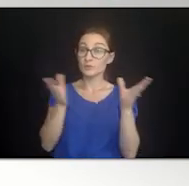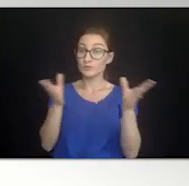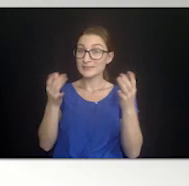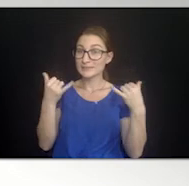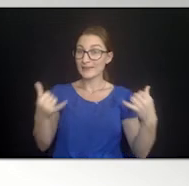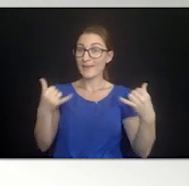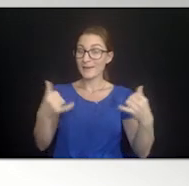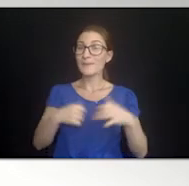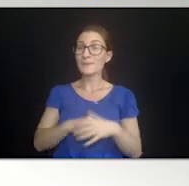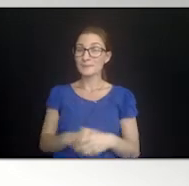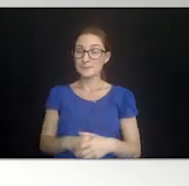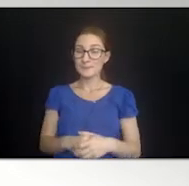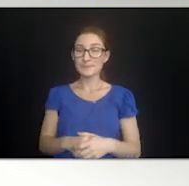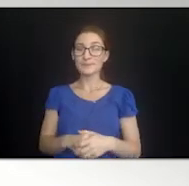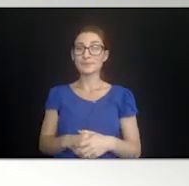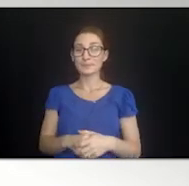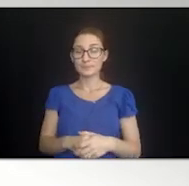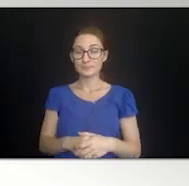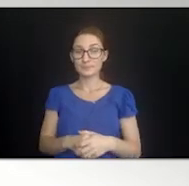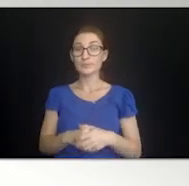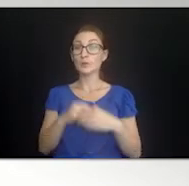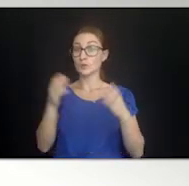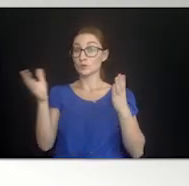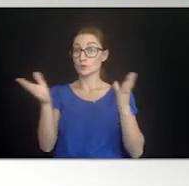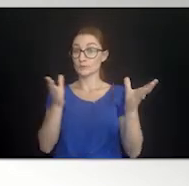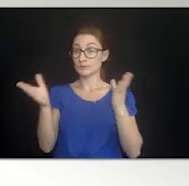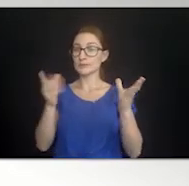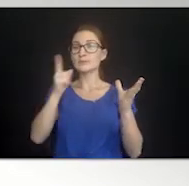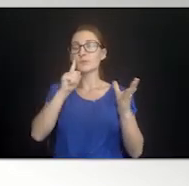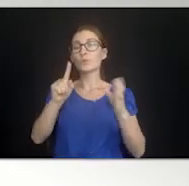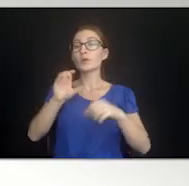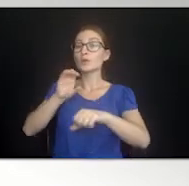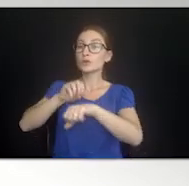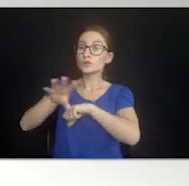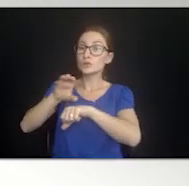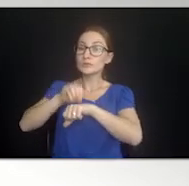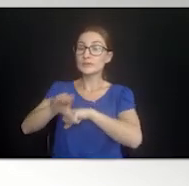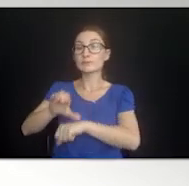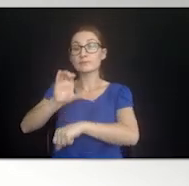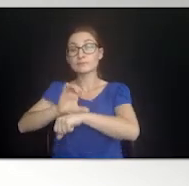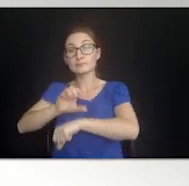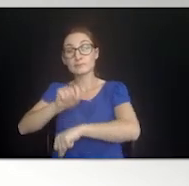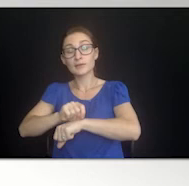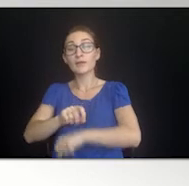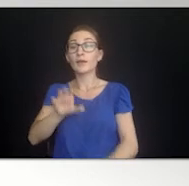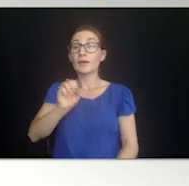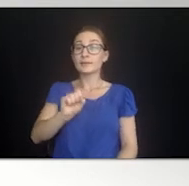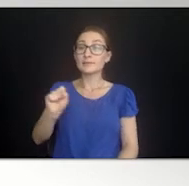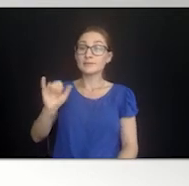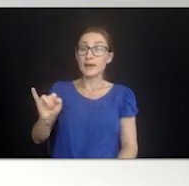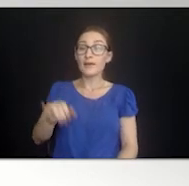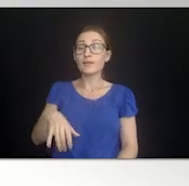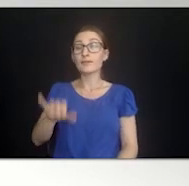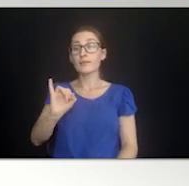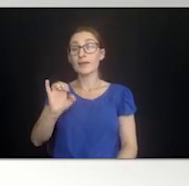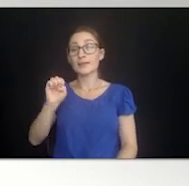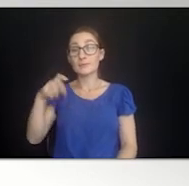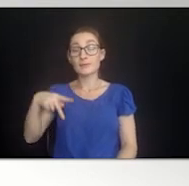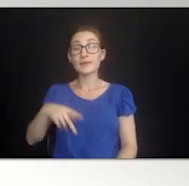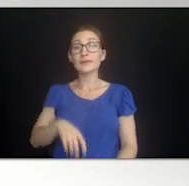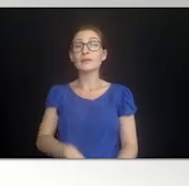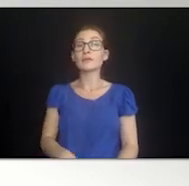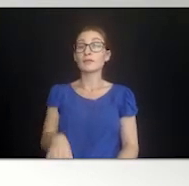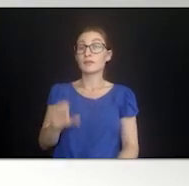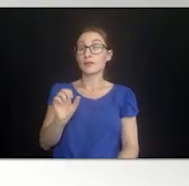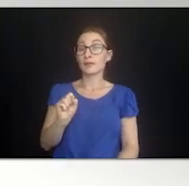now. Now, the services we have are for consulting services, for SSI,